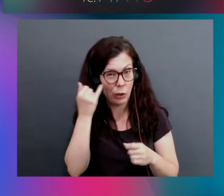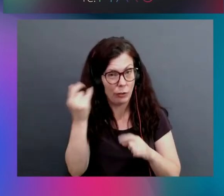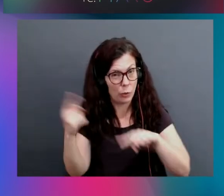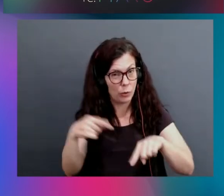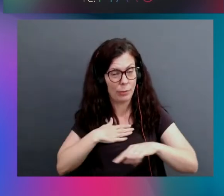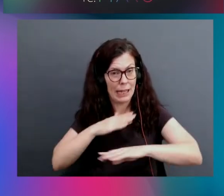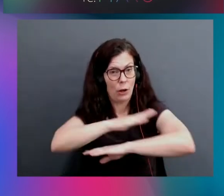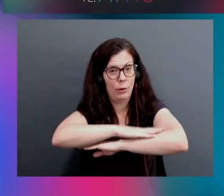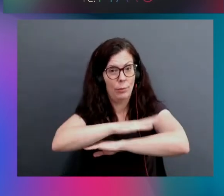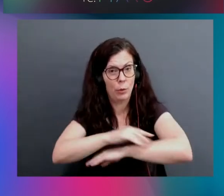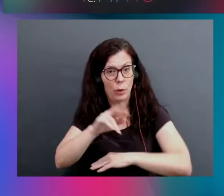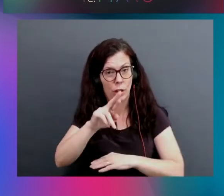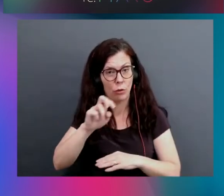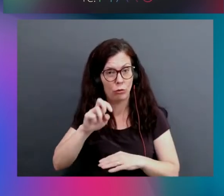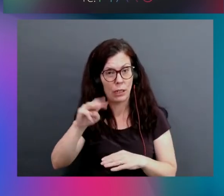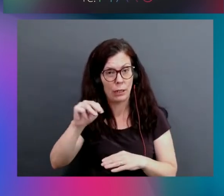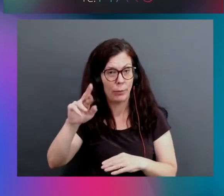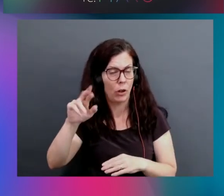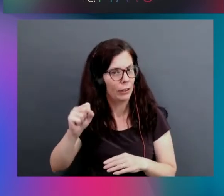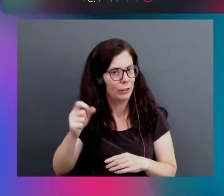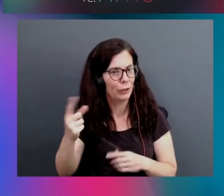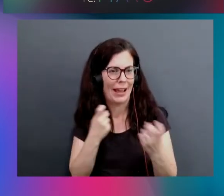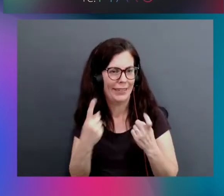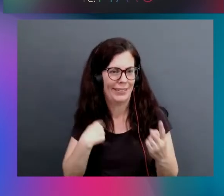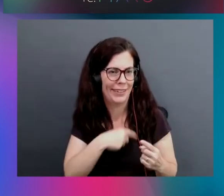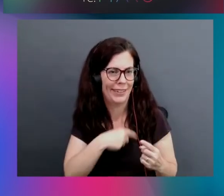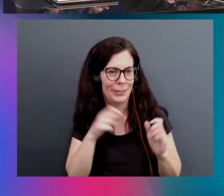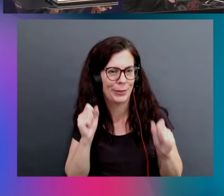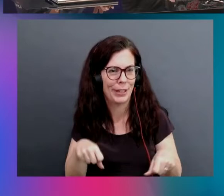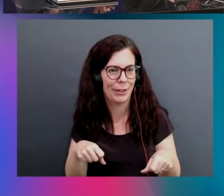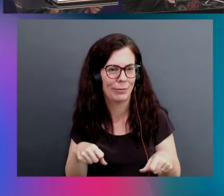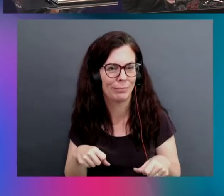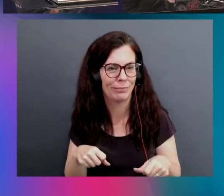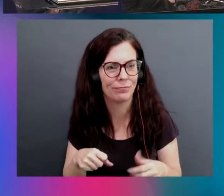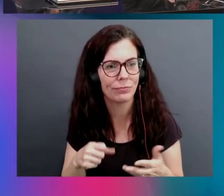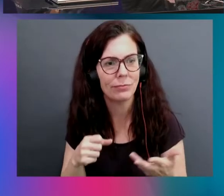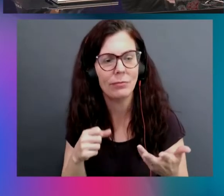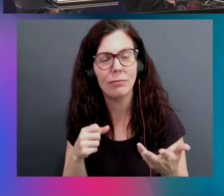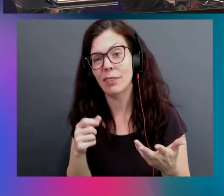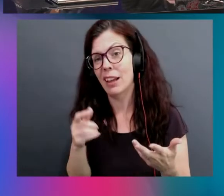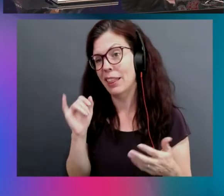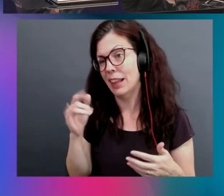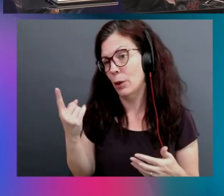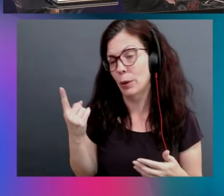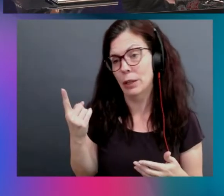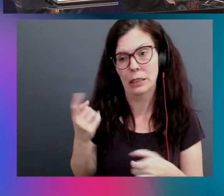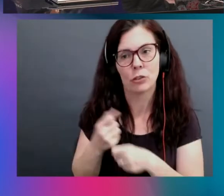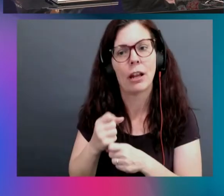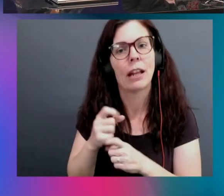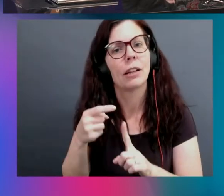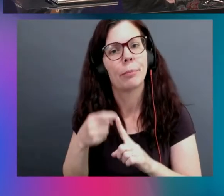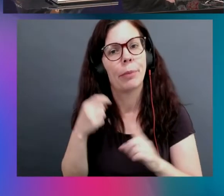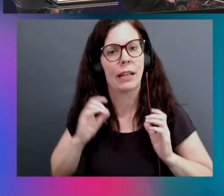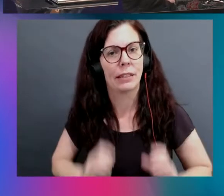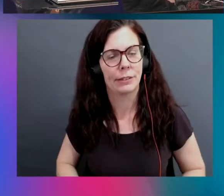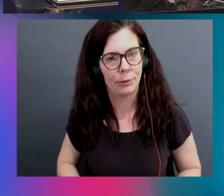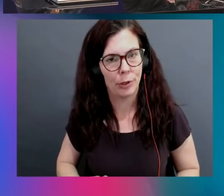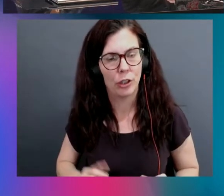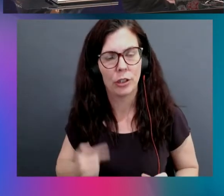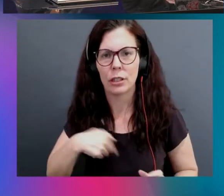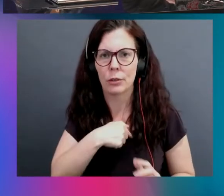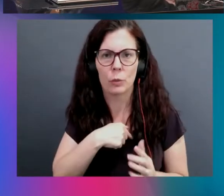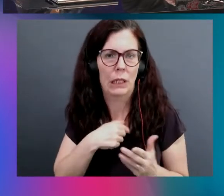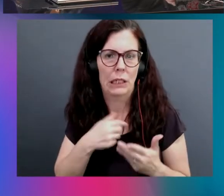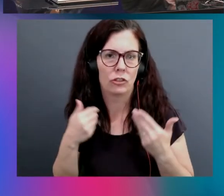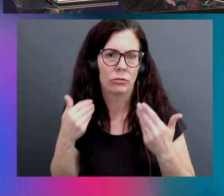Remars, you can come ask us about them and see them run. This one was actually created by a customer, and we just made it work in SageMaker Studio